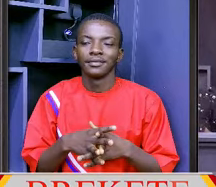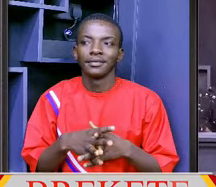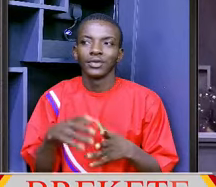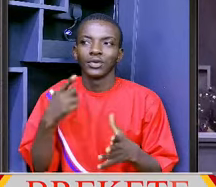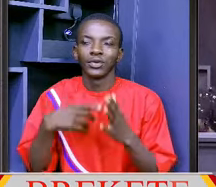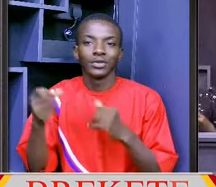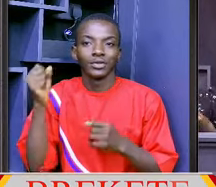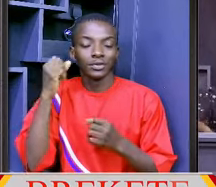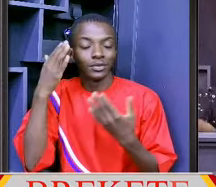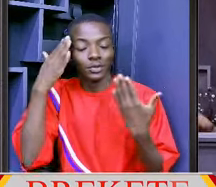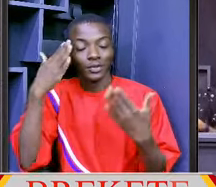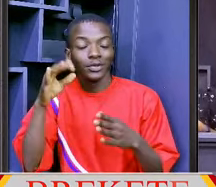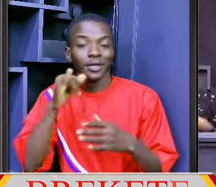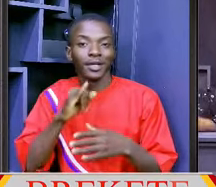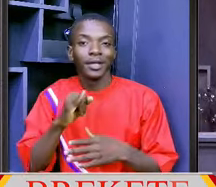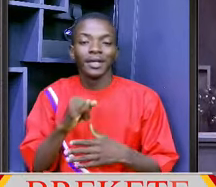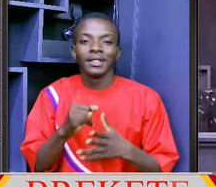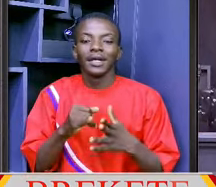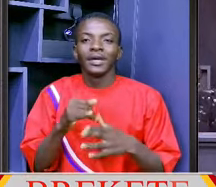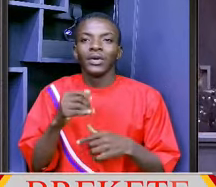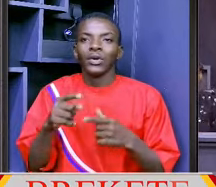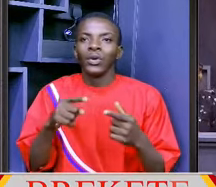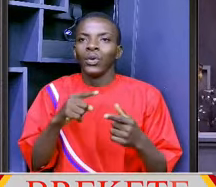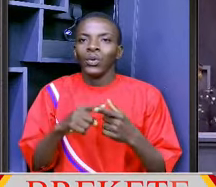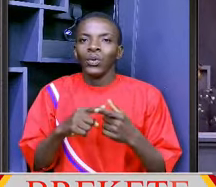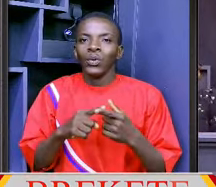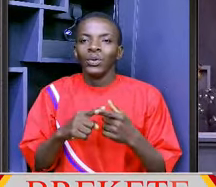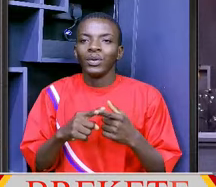What is she no be say? When?